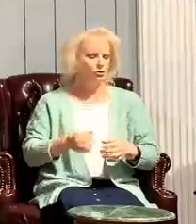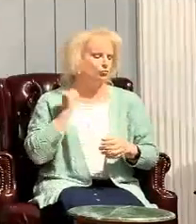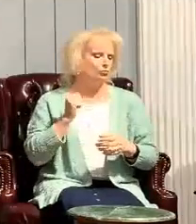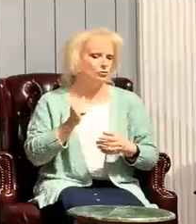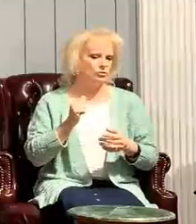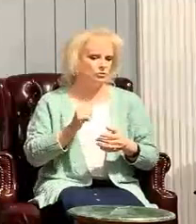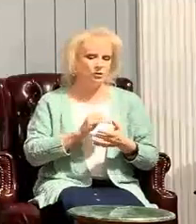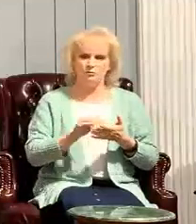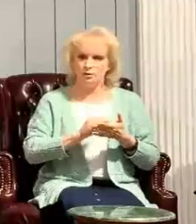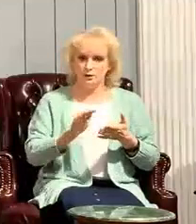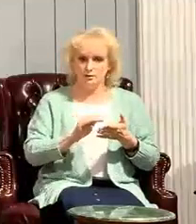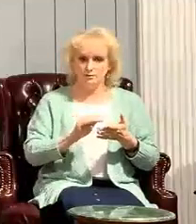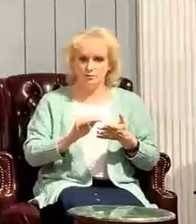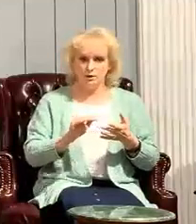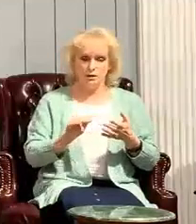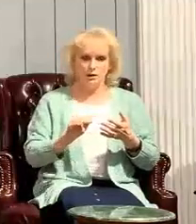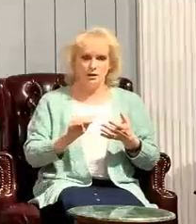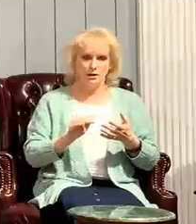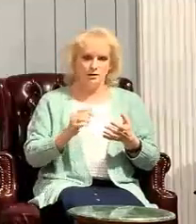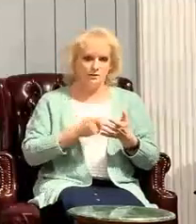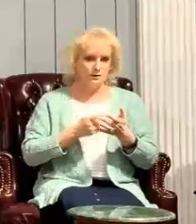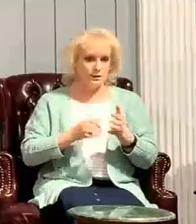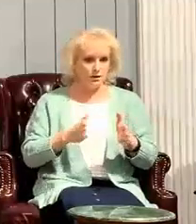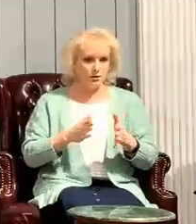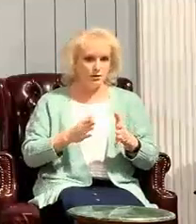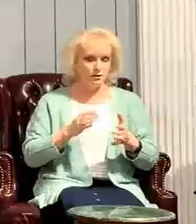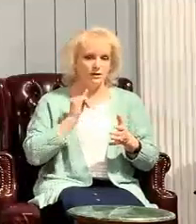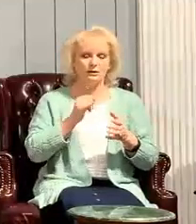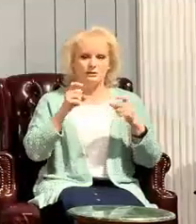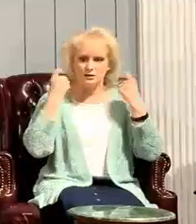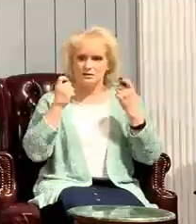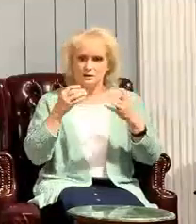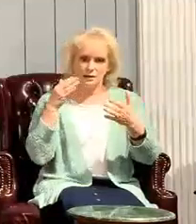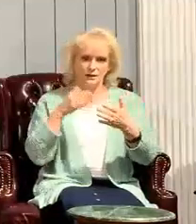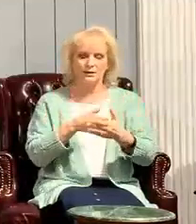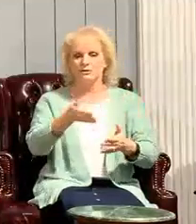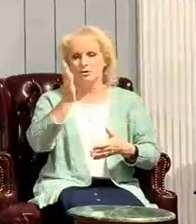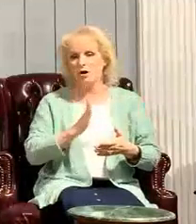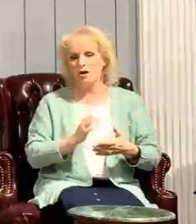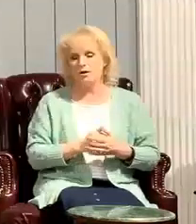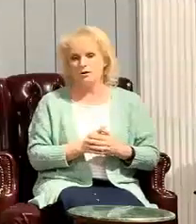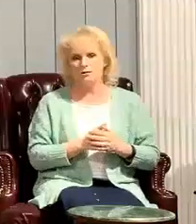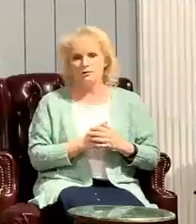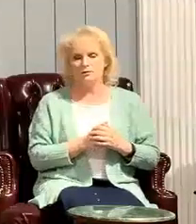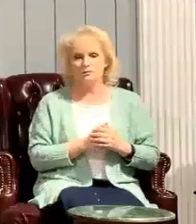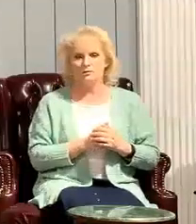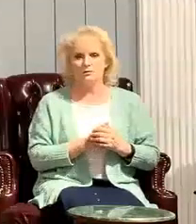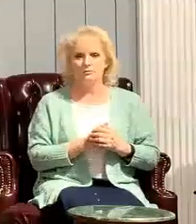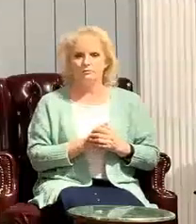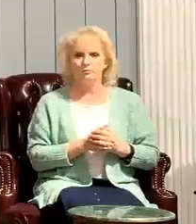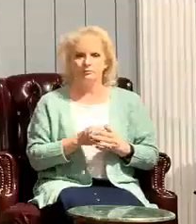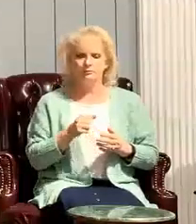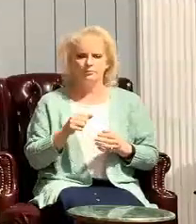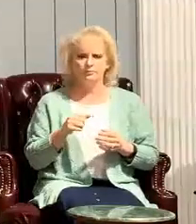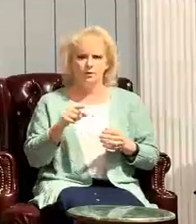debt, and to or to release the debt and forgive the debtor, it was a sin against God. You ever think about